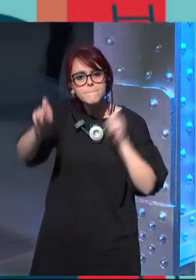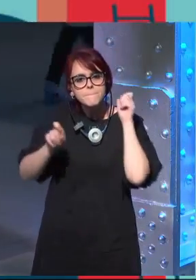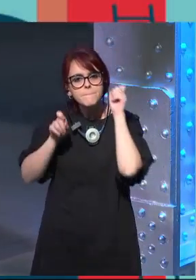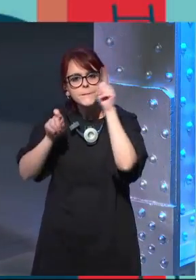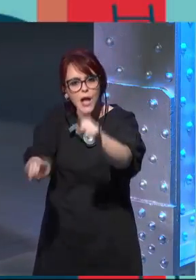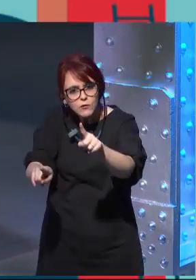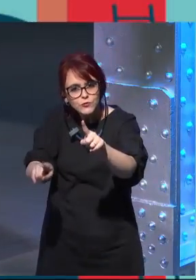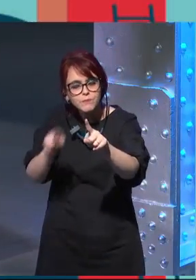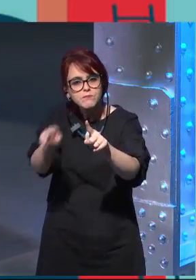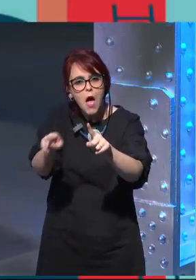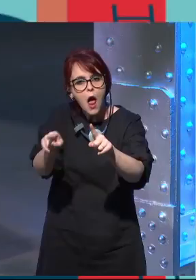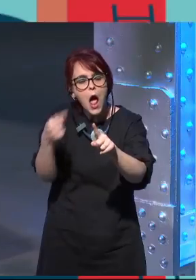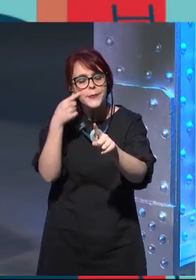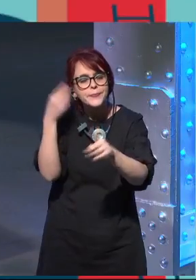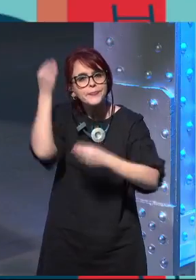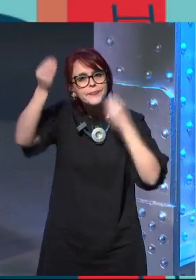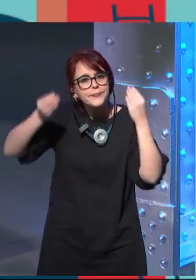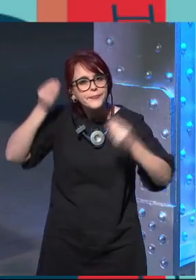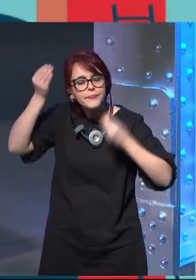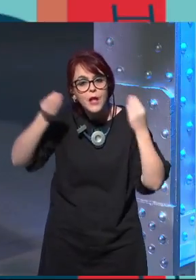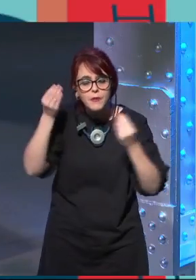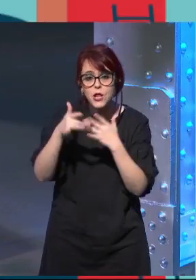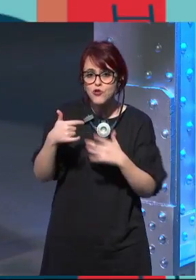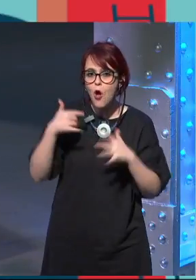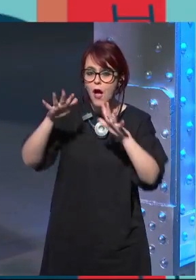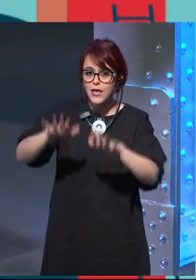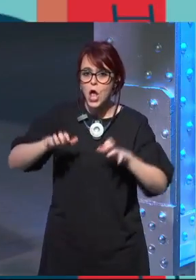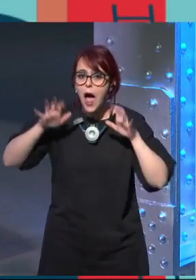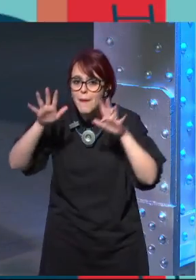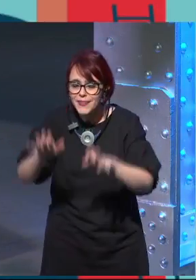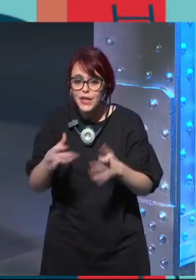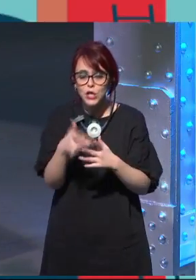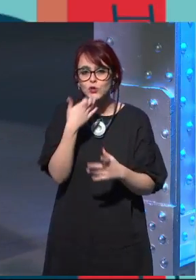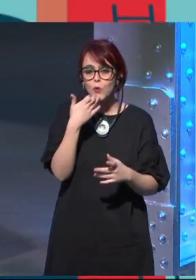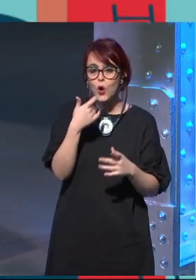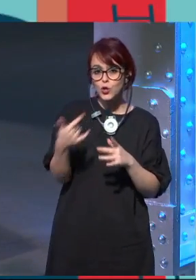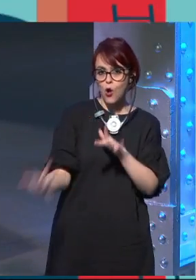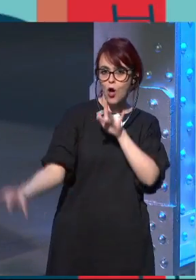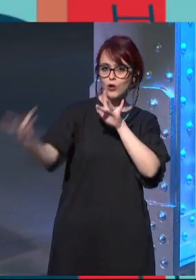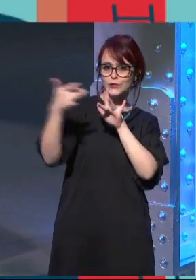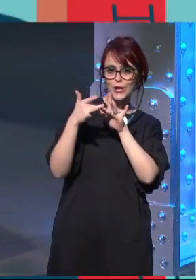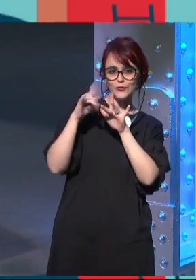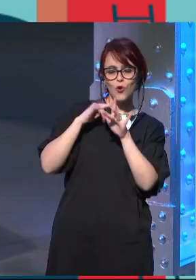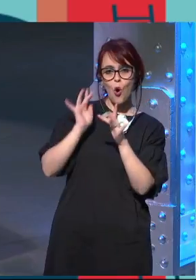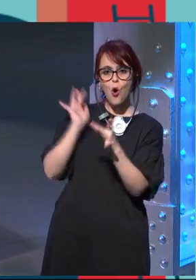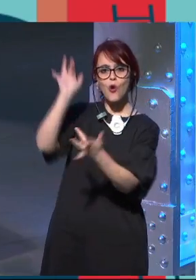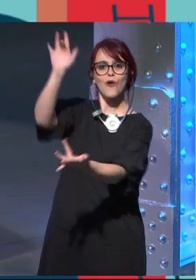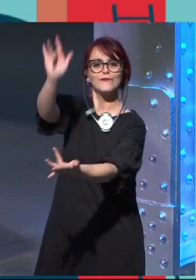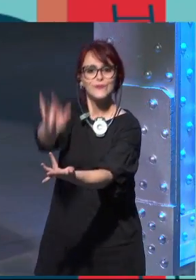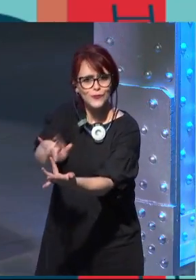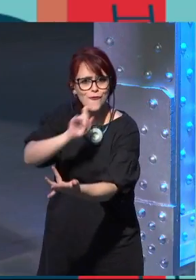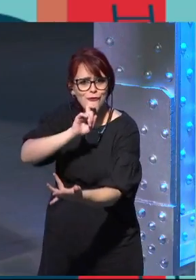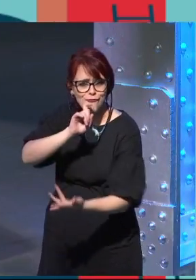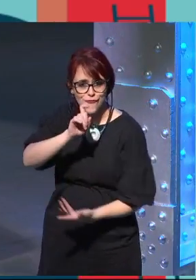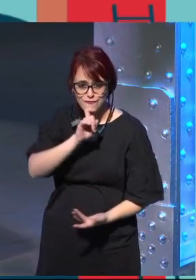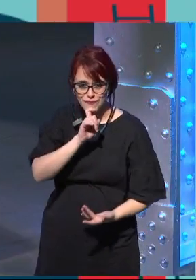core values? What do I want to learn? Who do I want to talk to? How can you reach me? And how can I help?